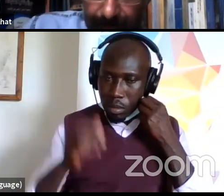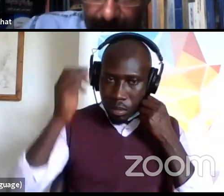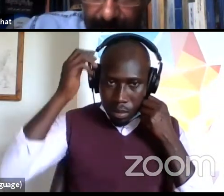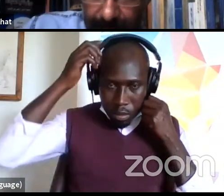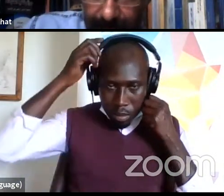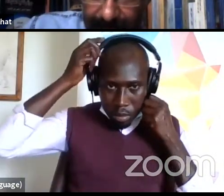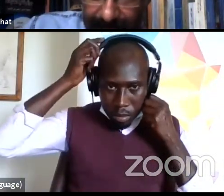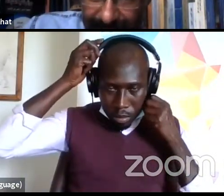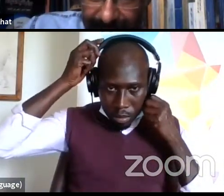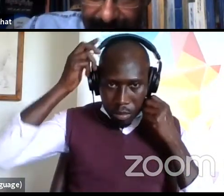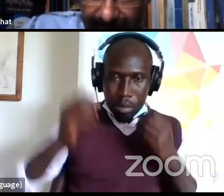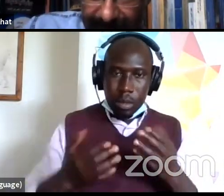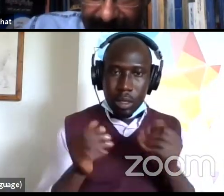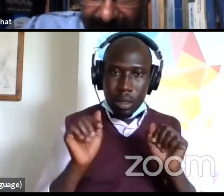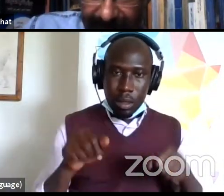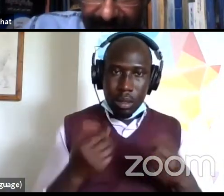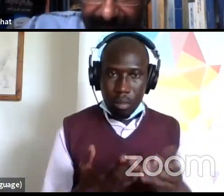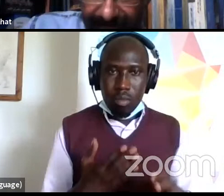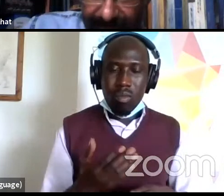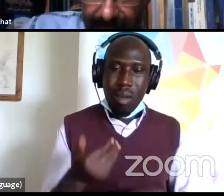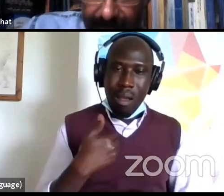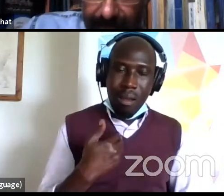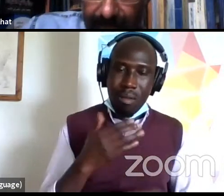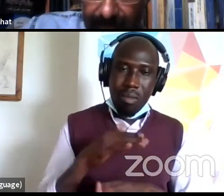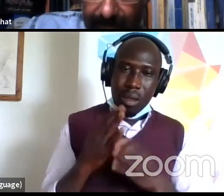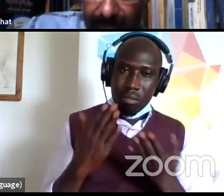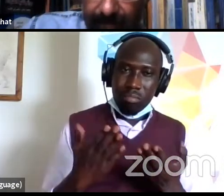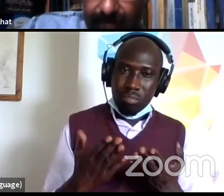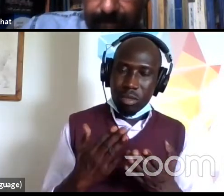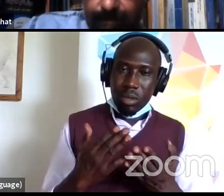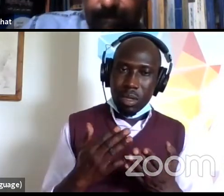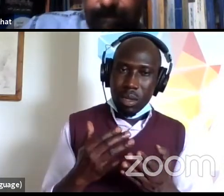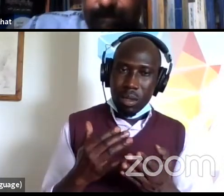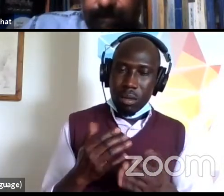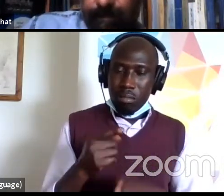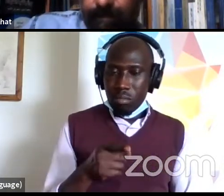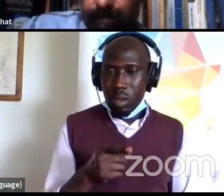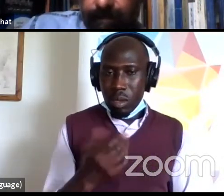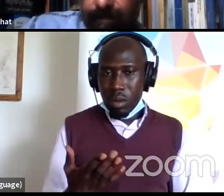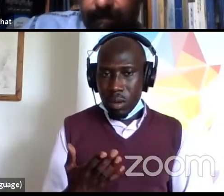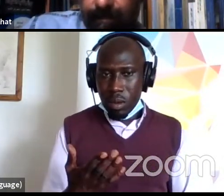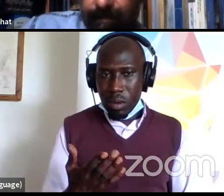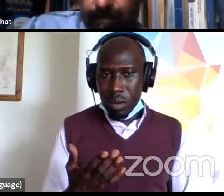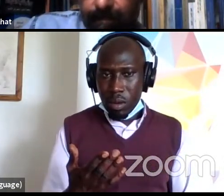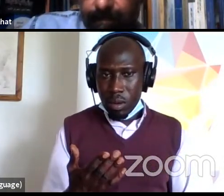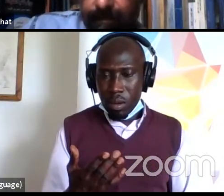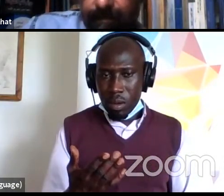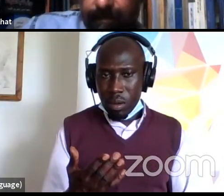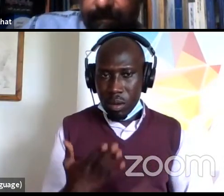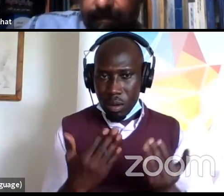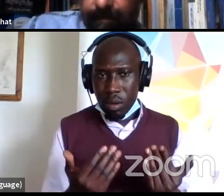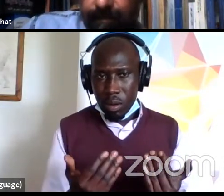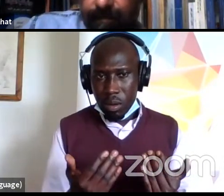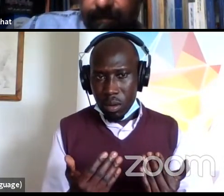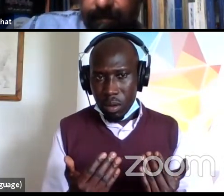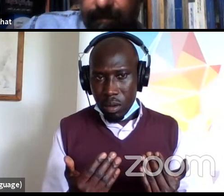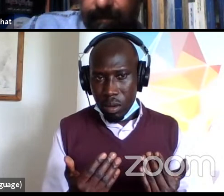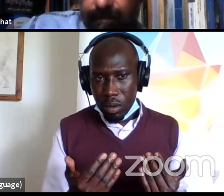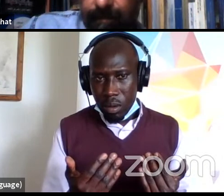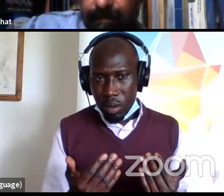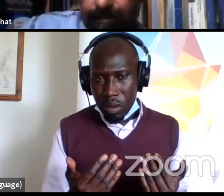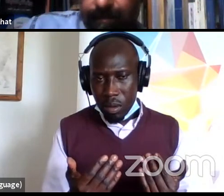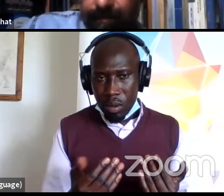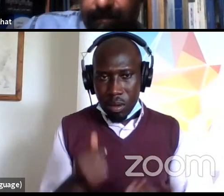Yeah, I won't add much to what I said when it comes to freedoms and digital rights in the North